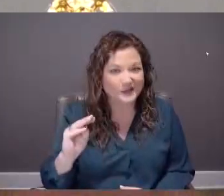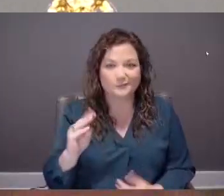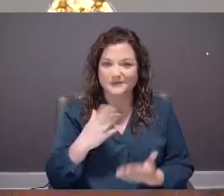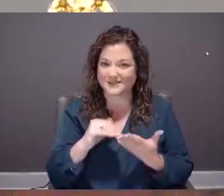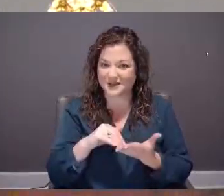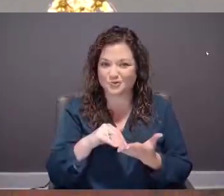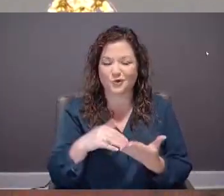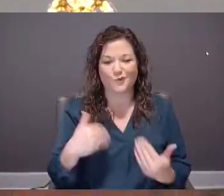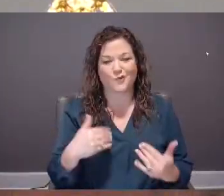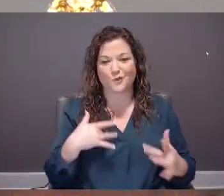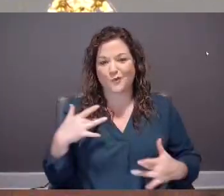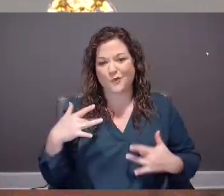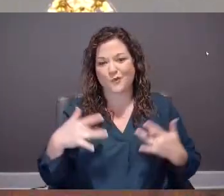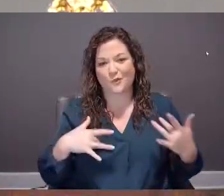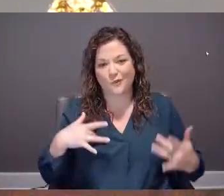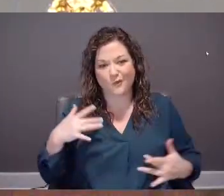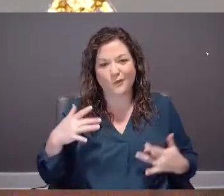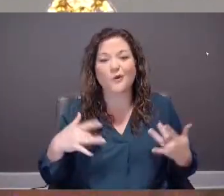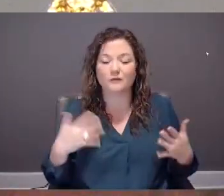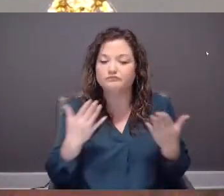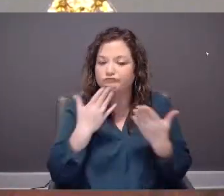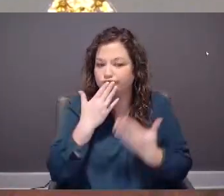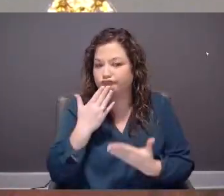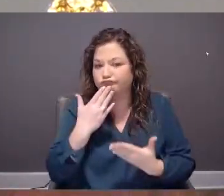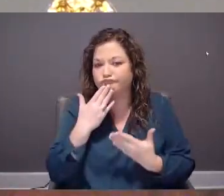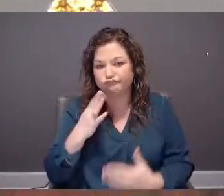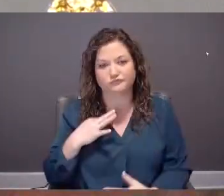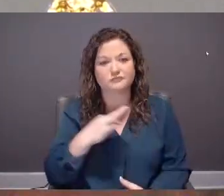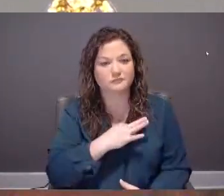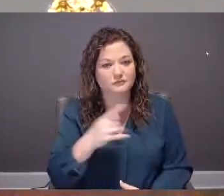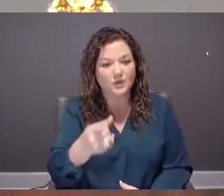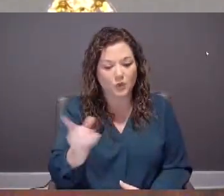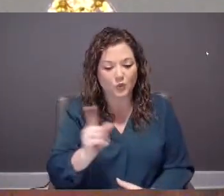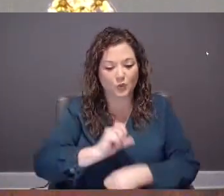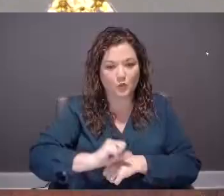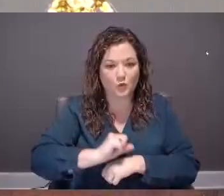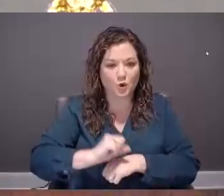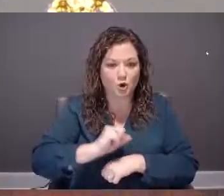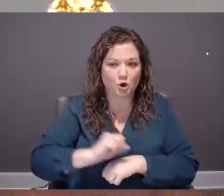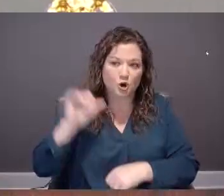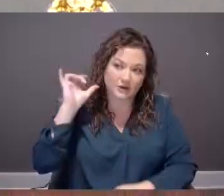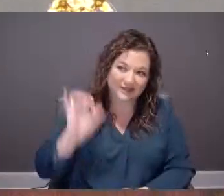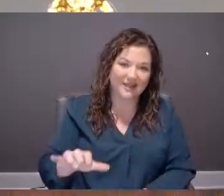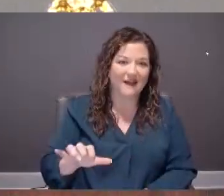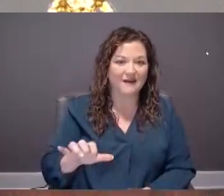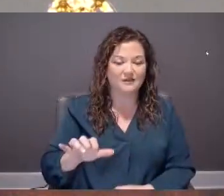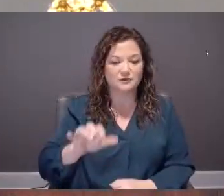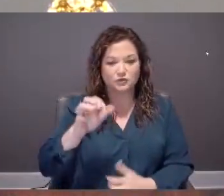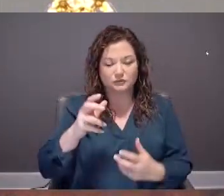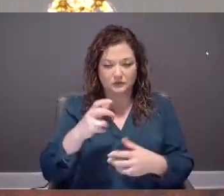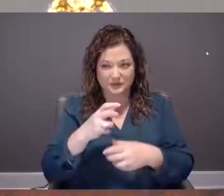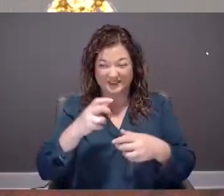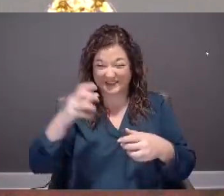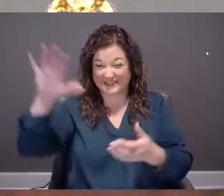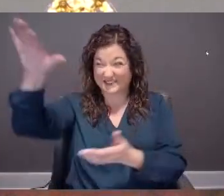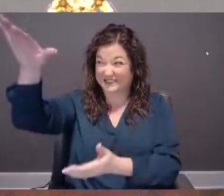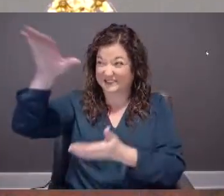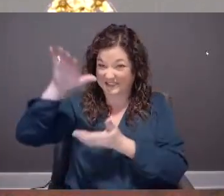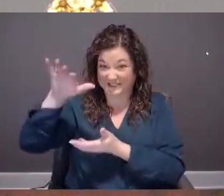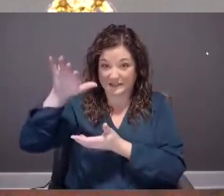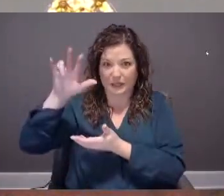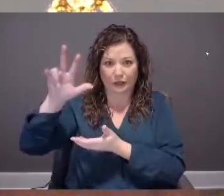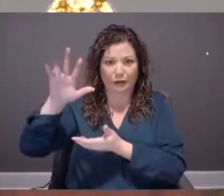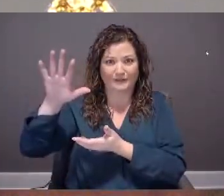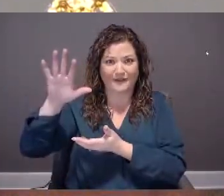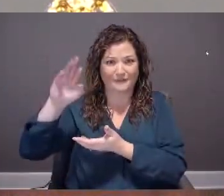So I appreciate staff working on this to fit this $35 million of federal